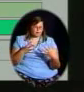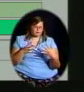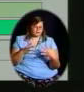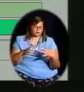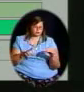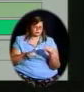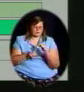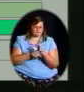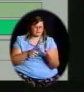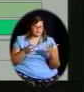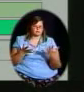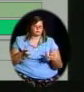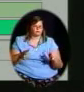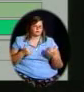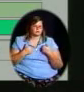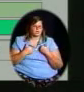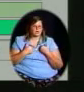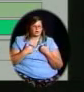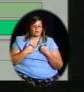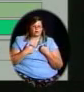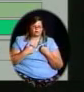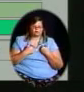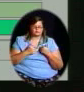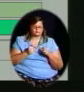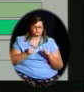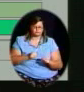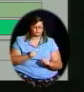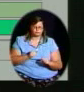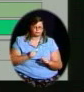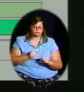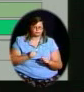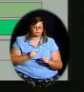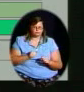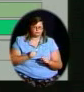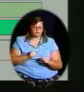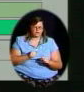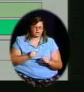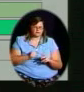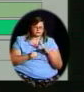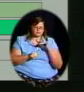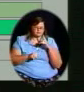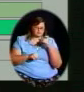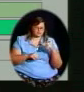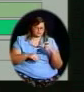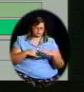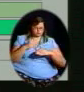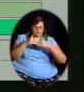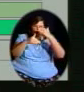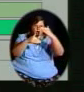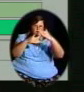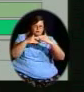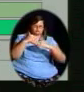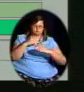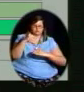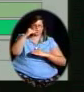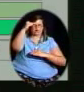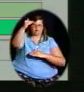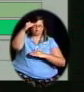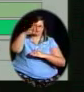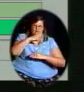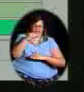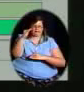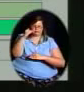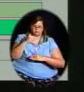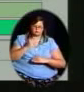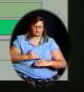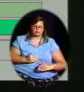some ways, you can also talk about this as a kind of cyclic, because it also flows up. We hope that all the strategies and the objectives and goals are